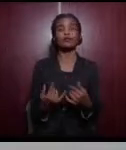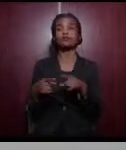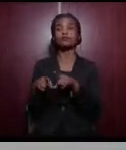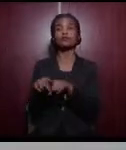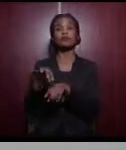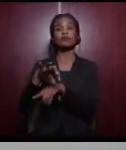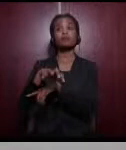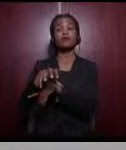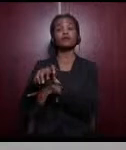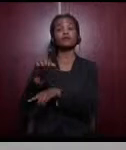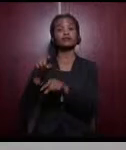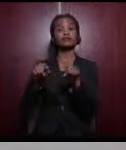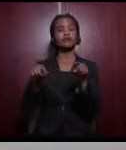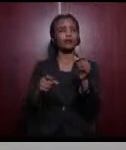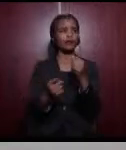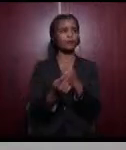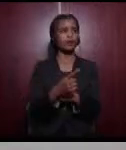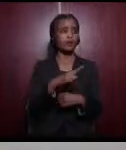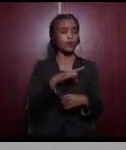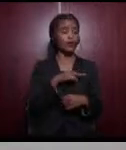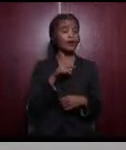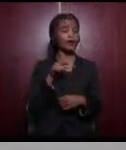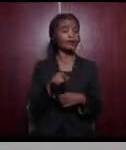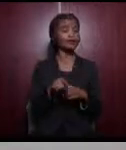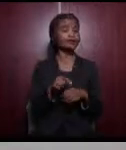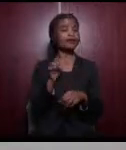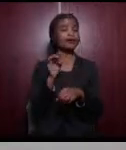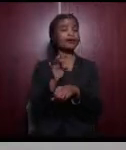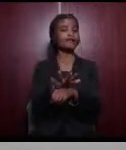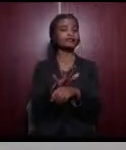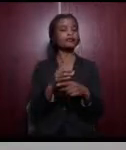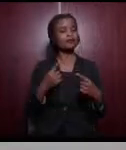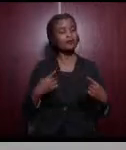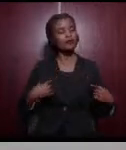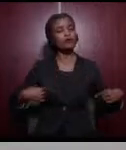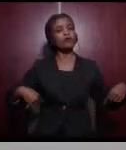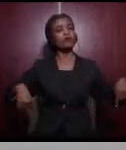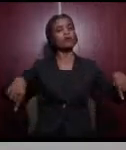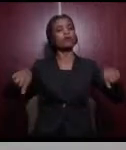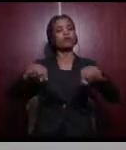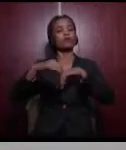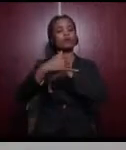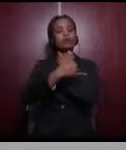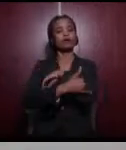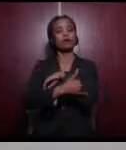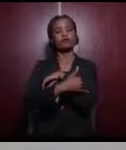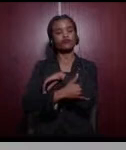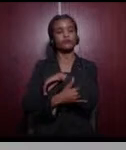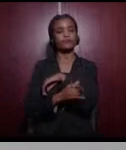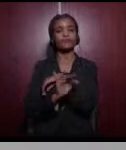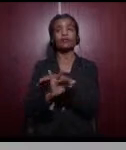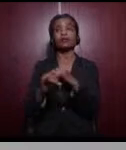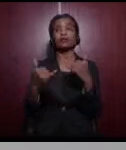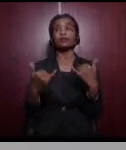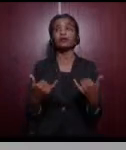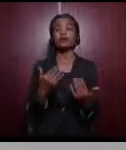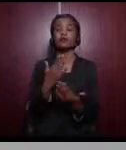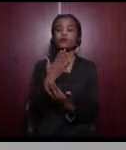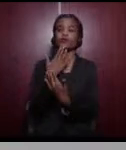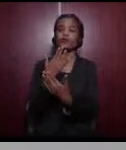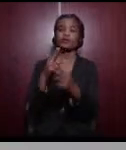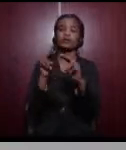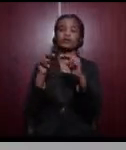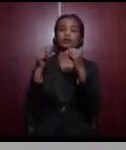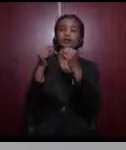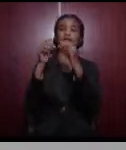yeah, but because this is affecting the whole country. So I really want to thank the National Department